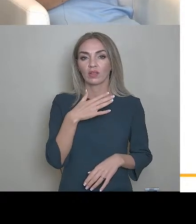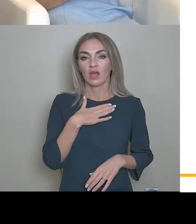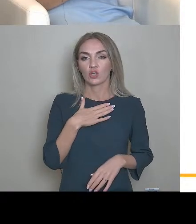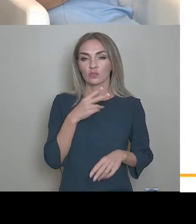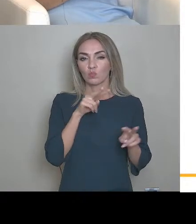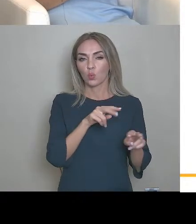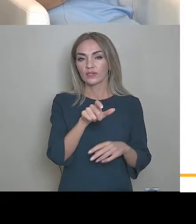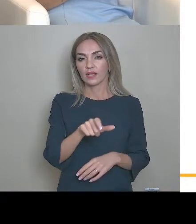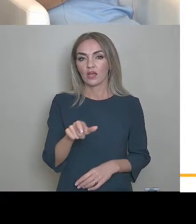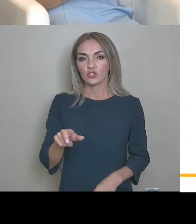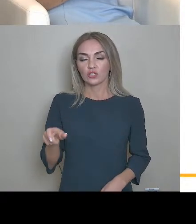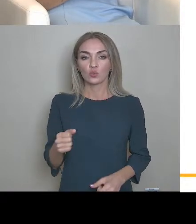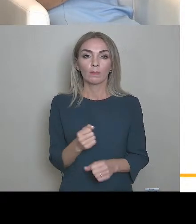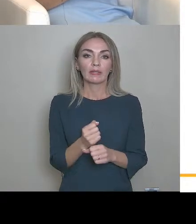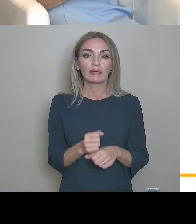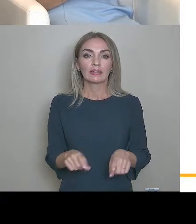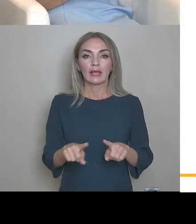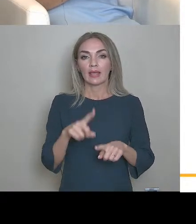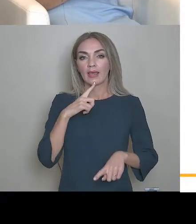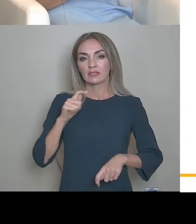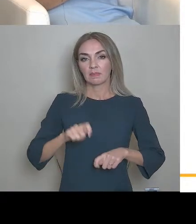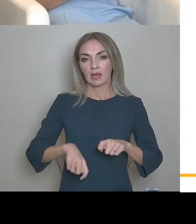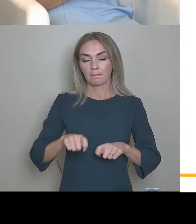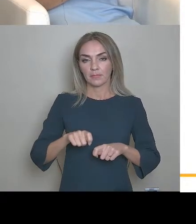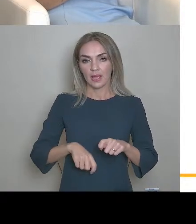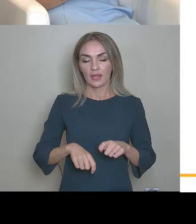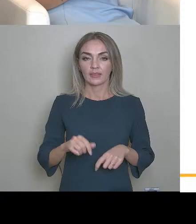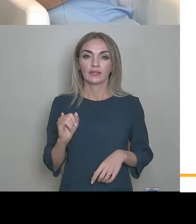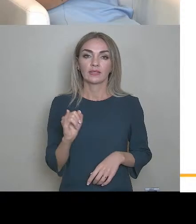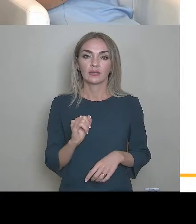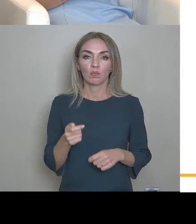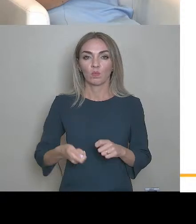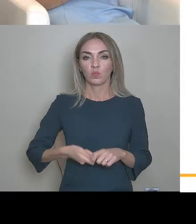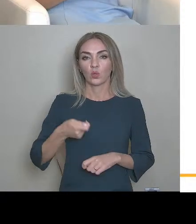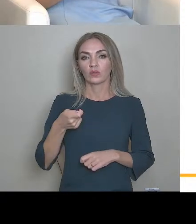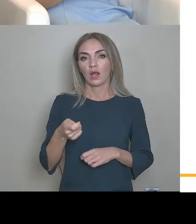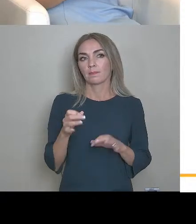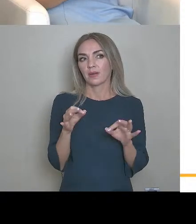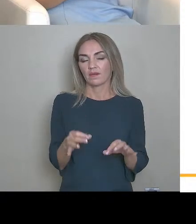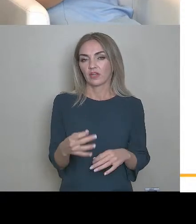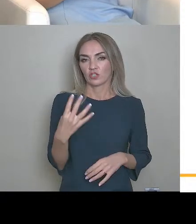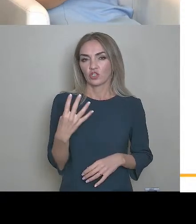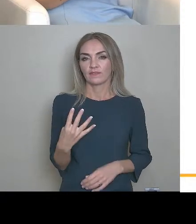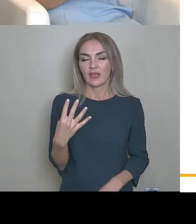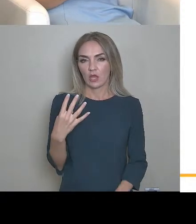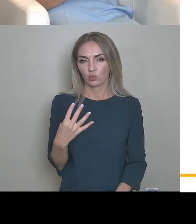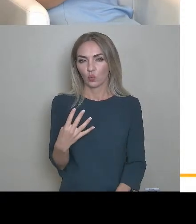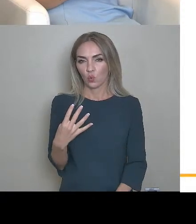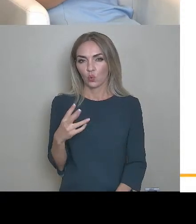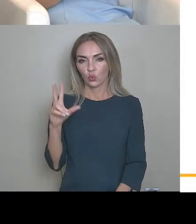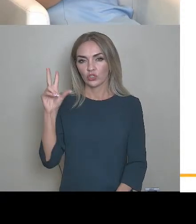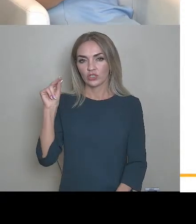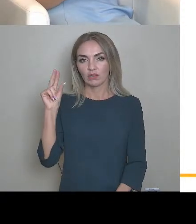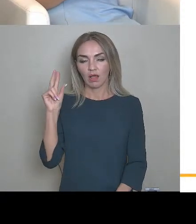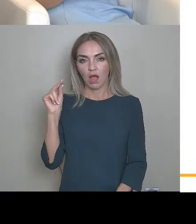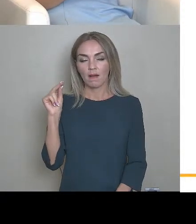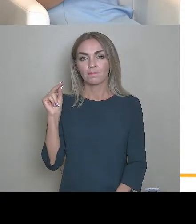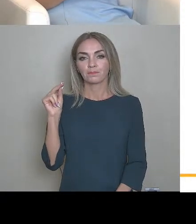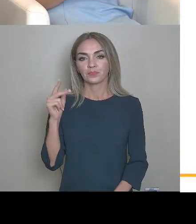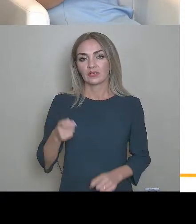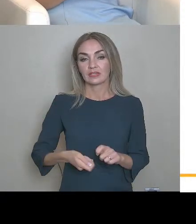there. Our observers tried to experiment, and well, though it